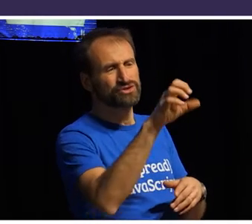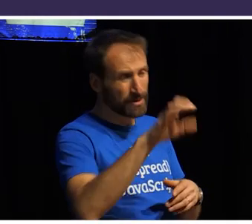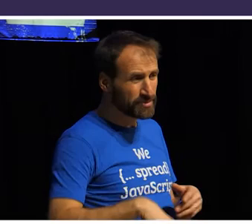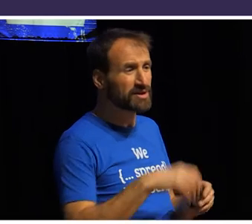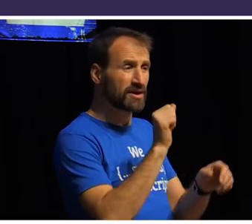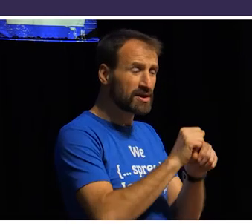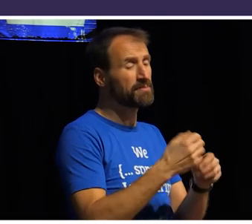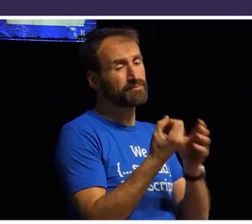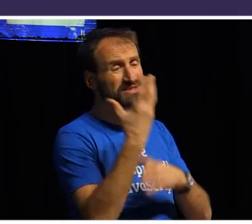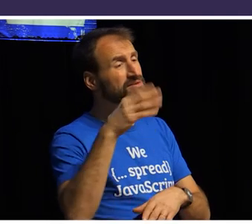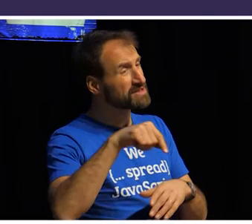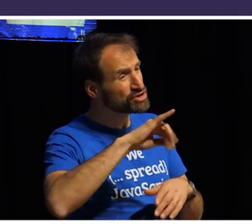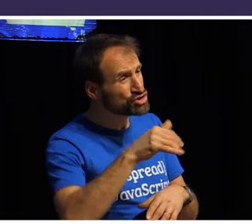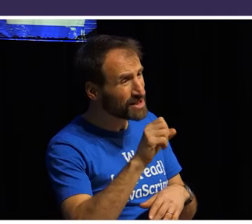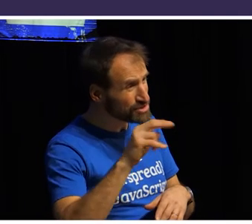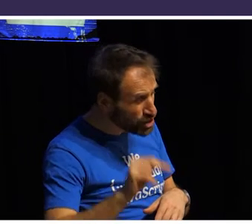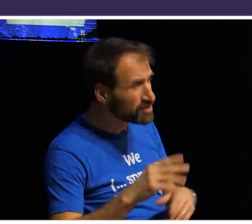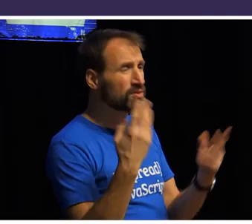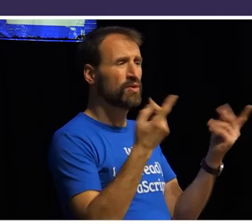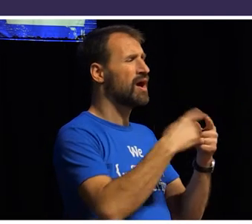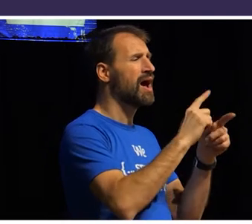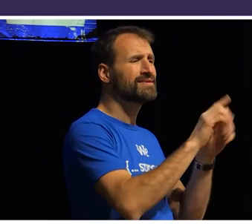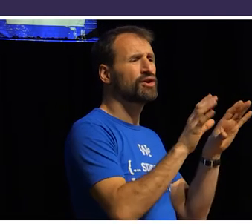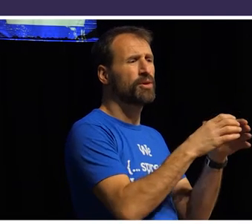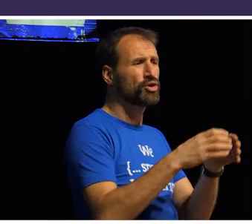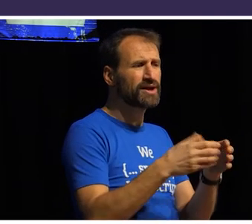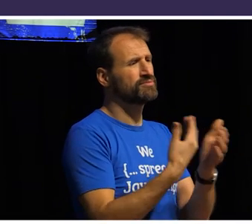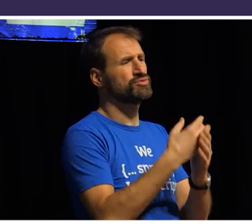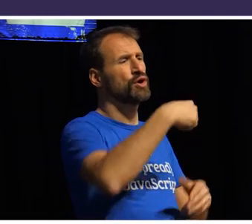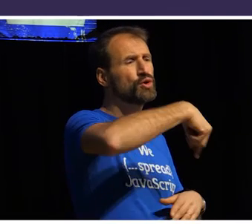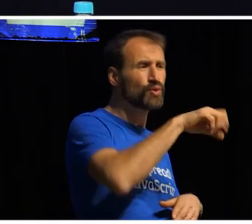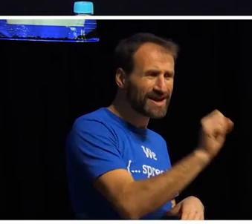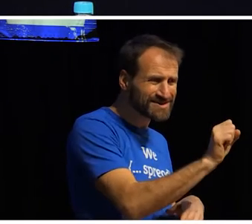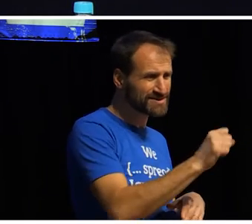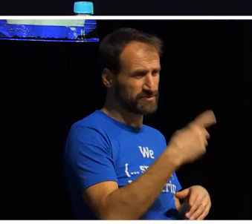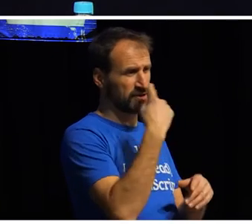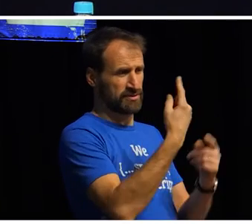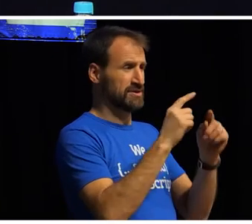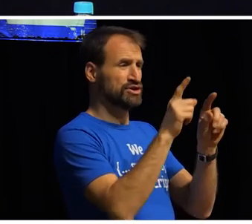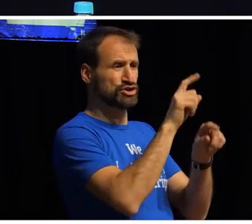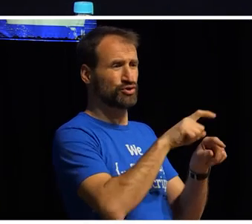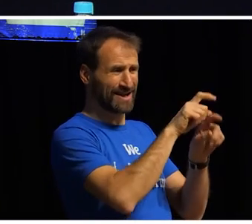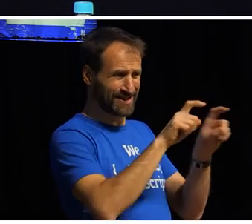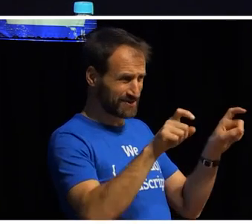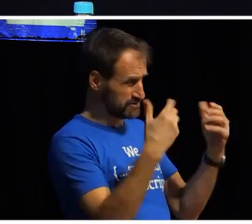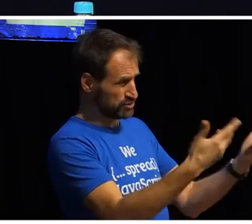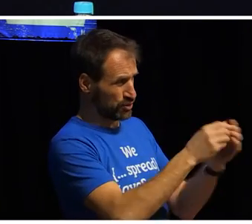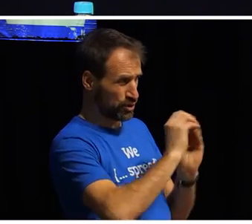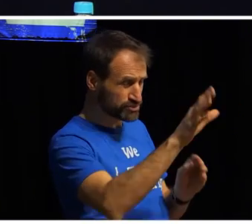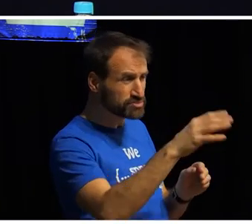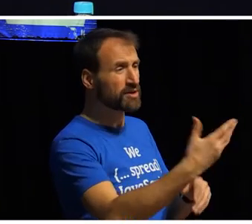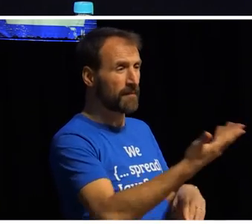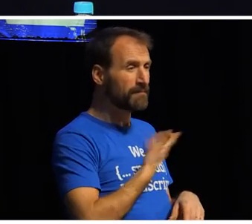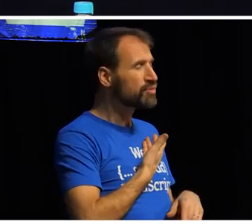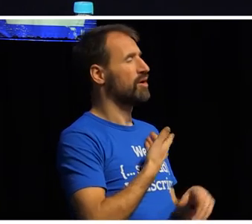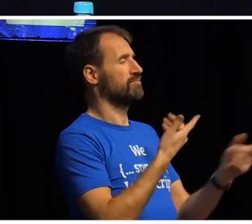but also can happen in other components a good example of that is Q s and Q s if I parse a string like this I get adjacent object or a JavaScript object with the